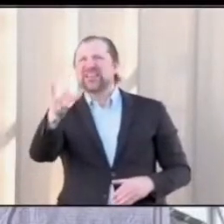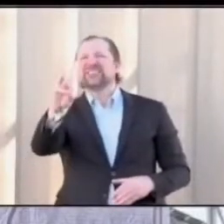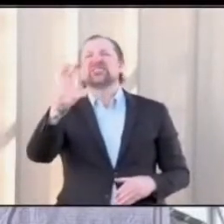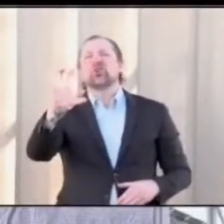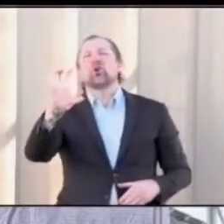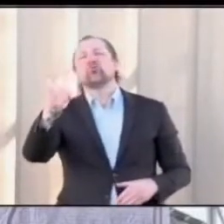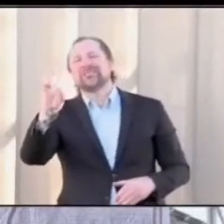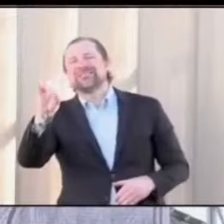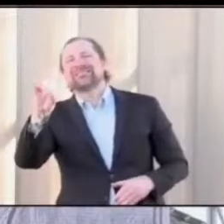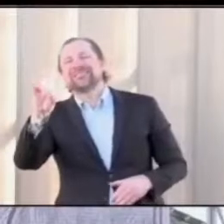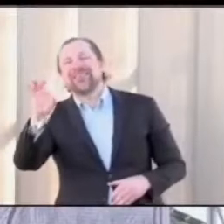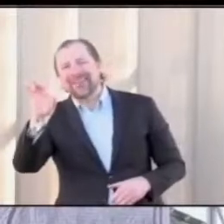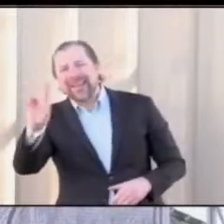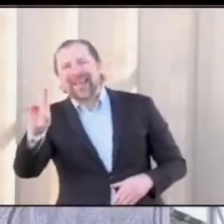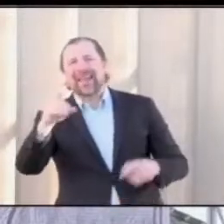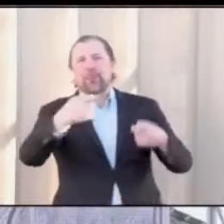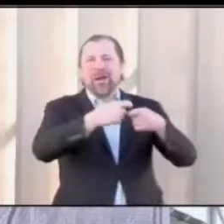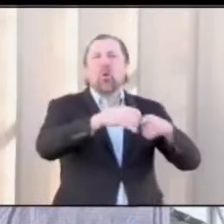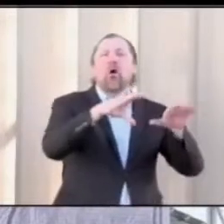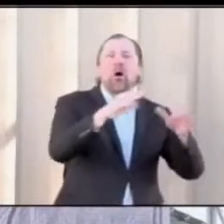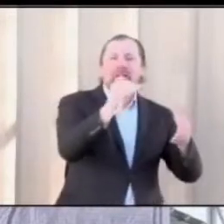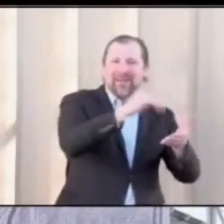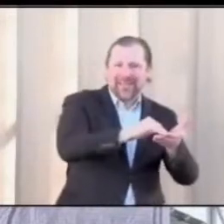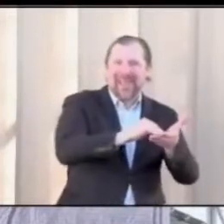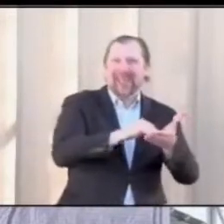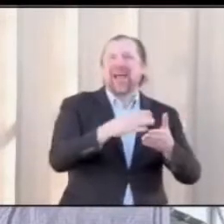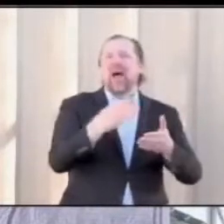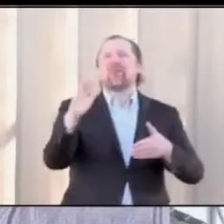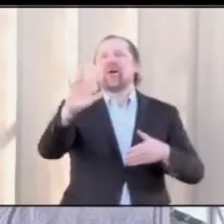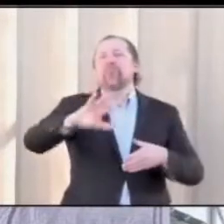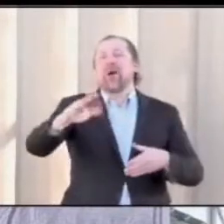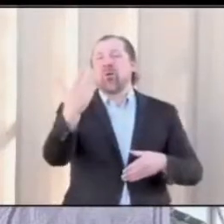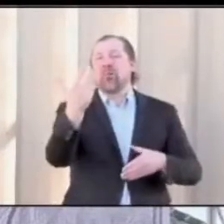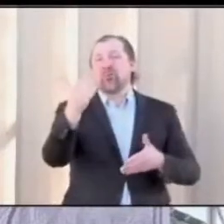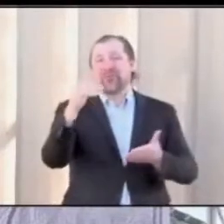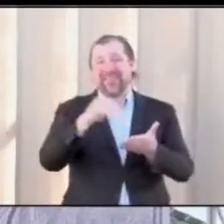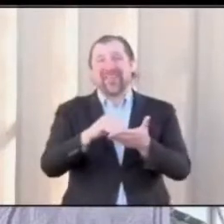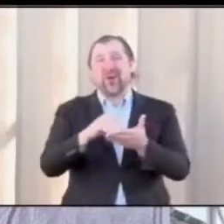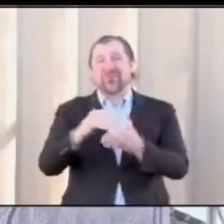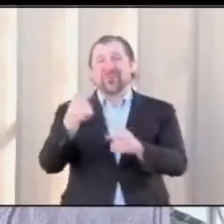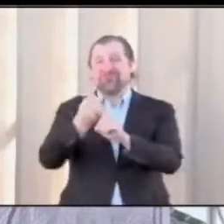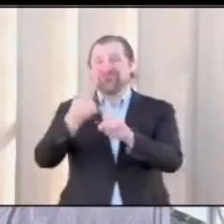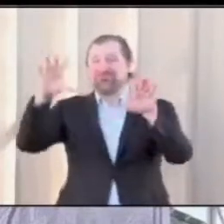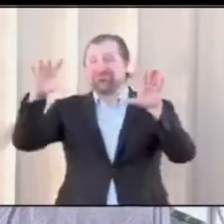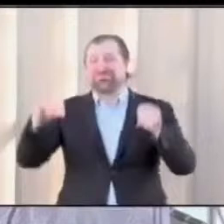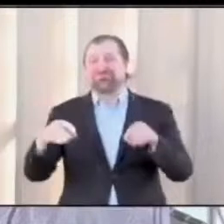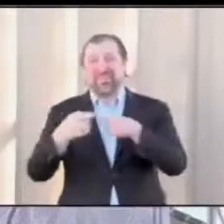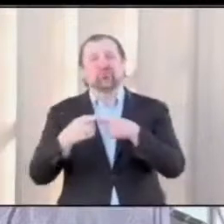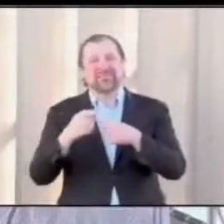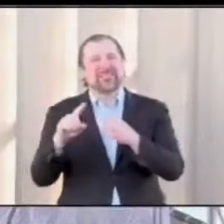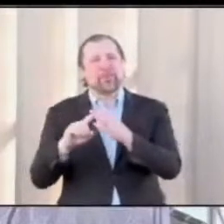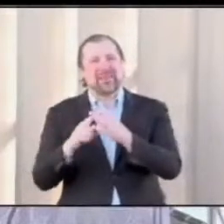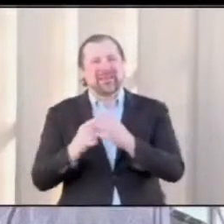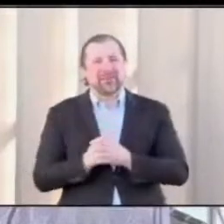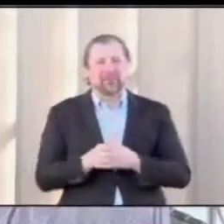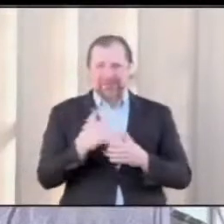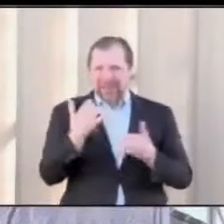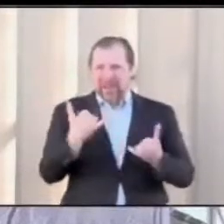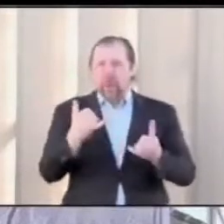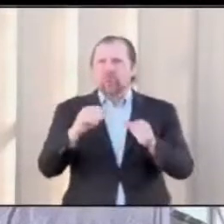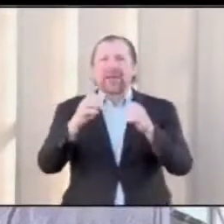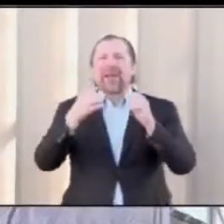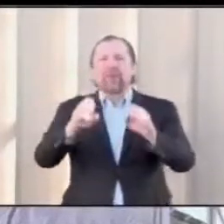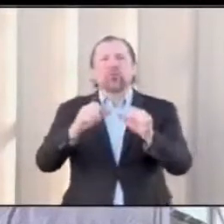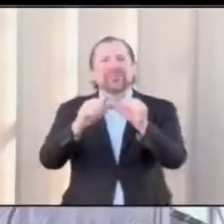678 restored out of approximately 13,600 initially impacted. Restoration efforts will continue tomorrow